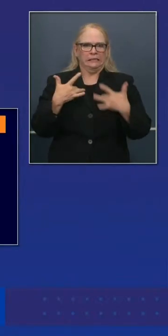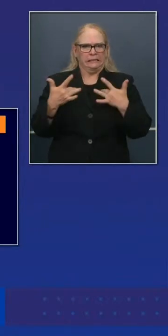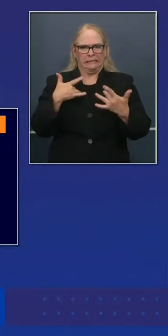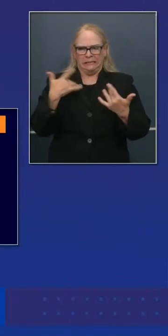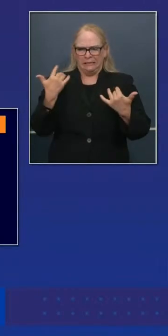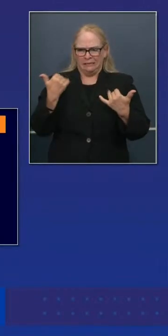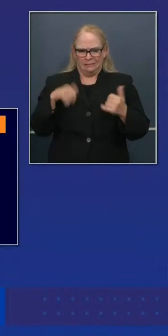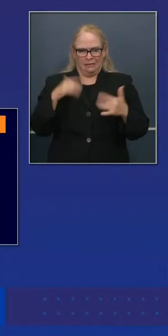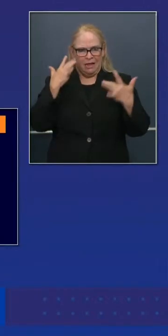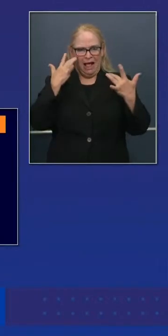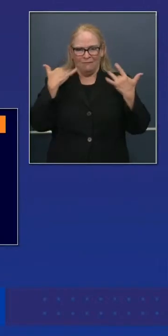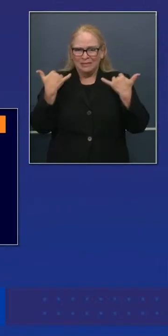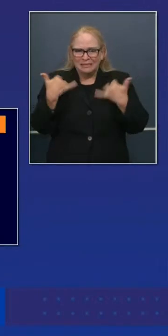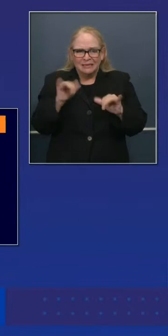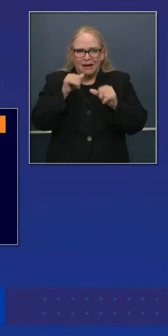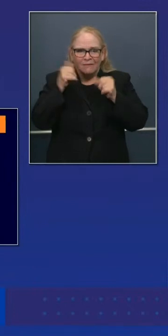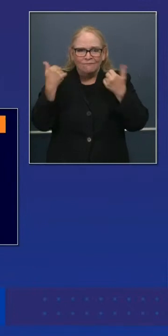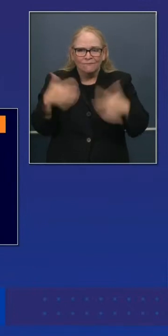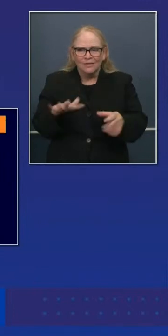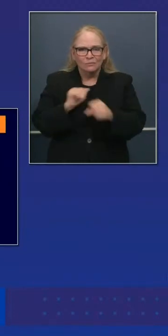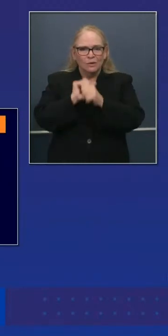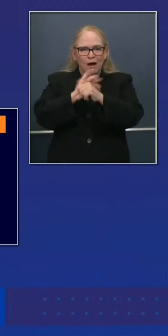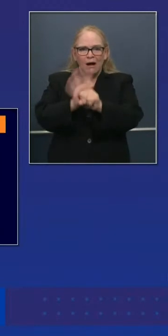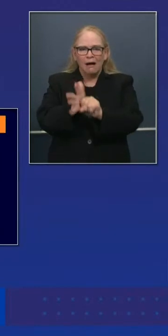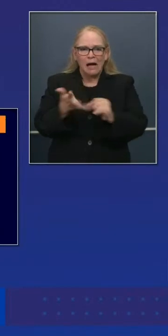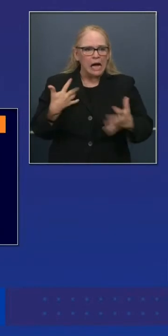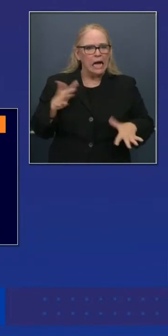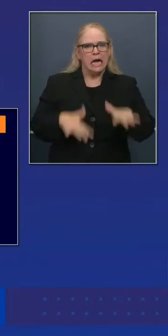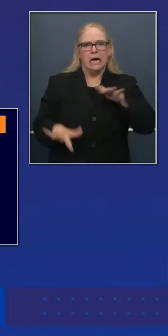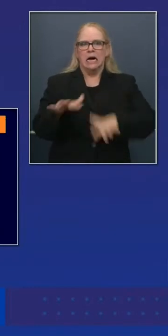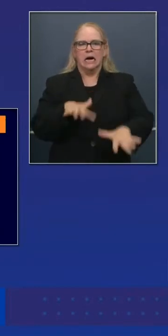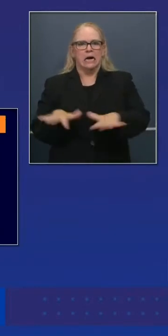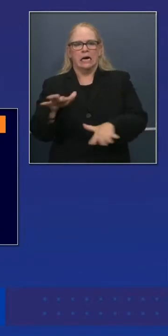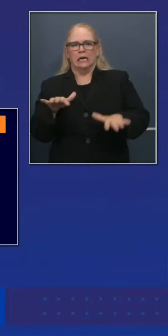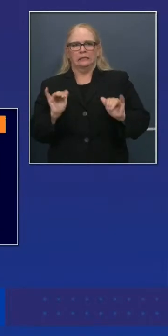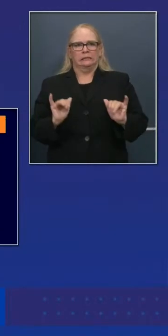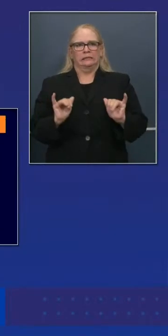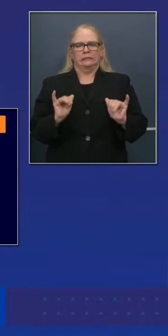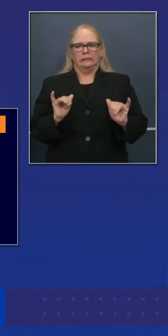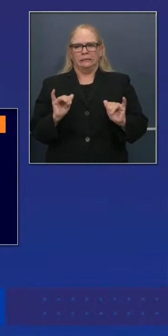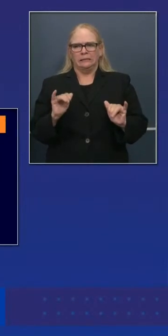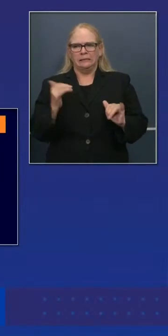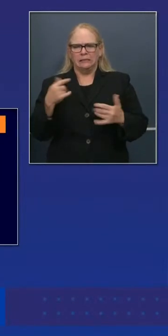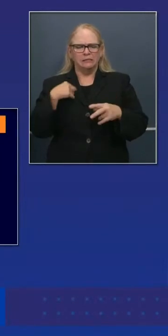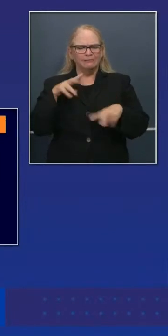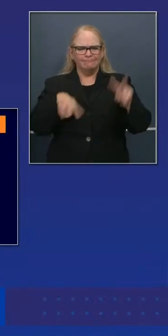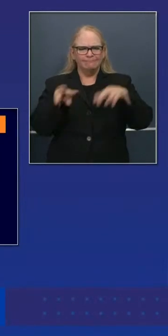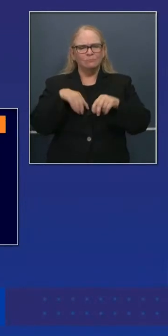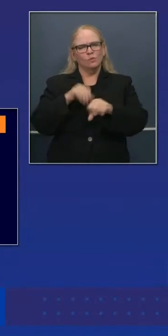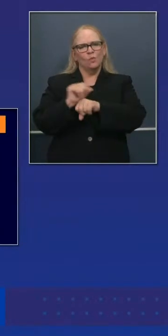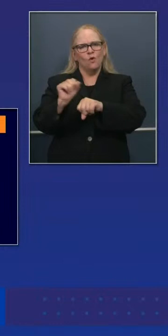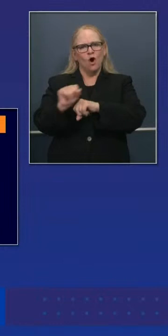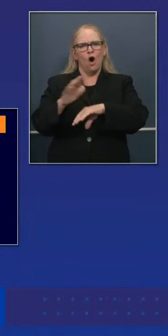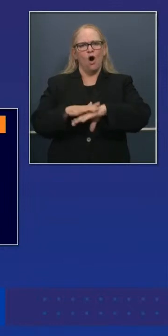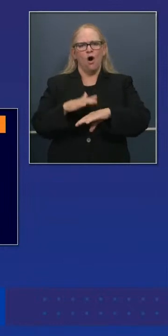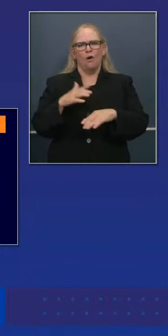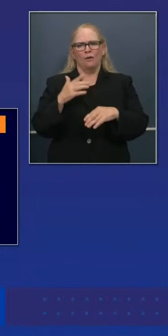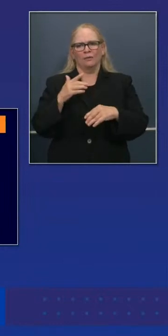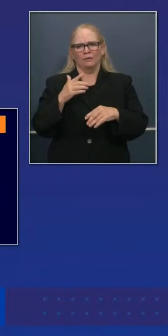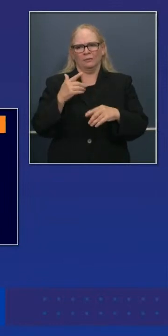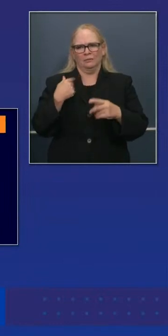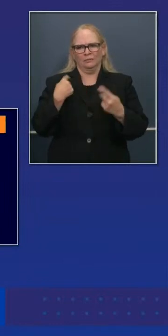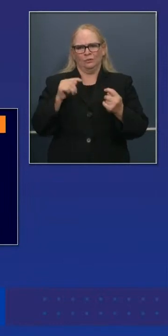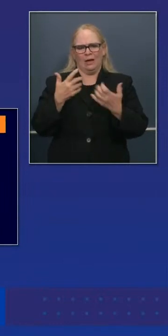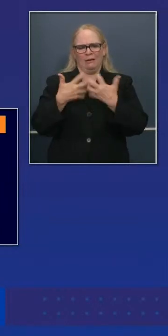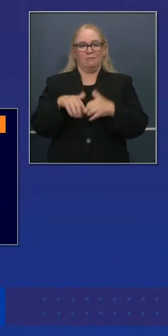of California, and real sharp focus. We have been working overtime with our legislative